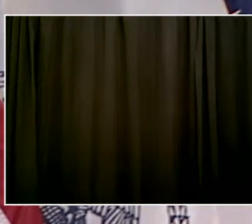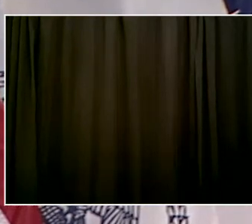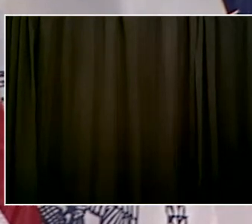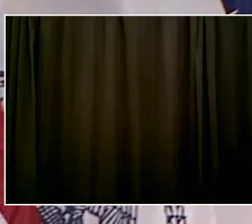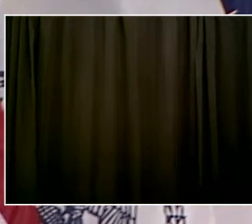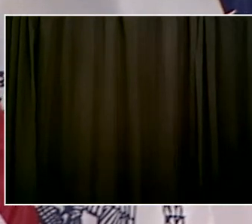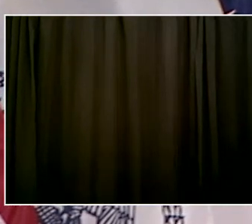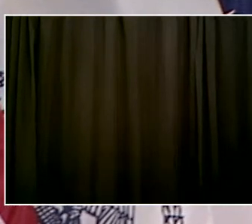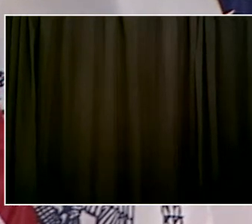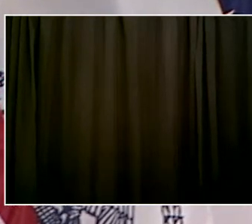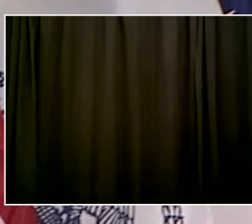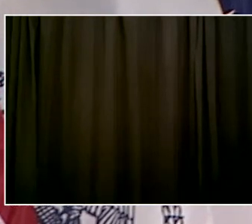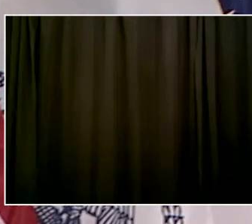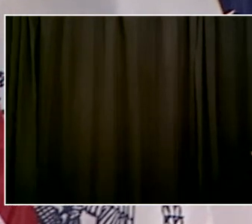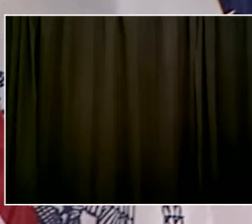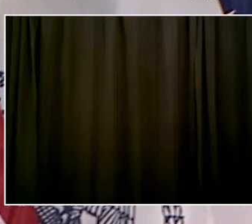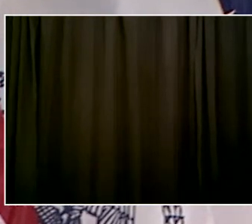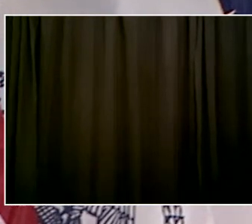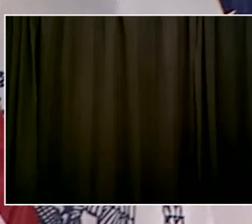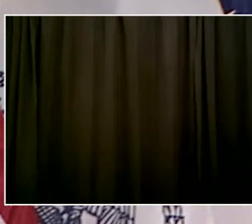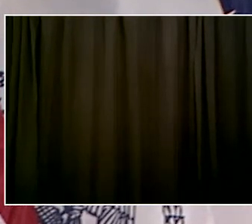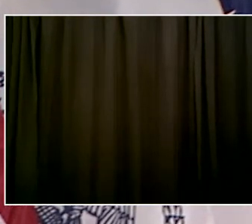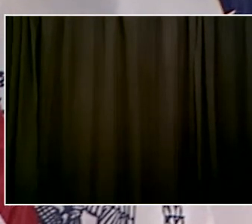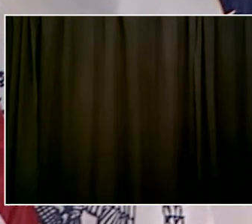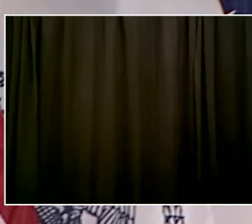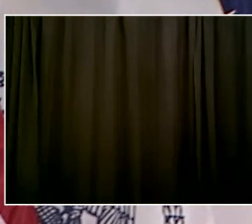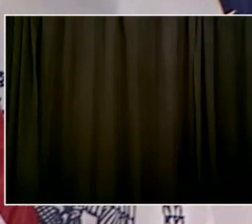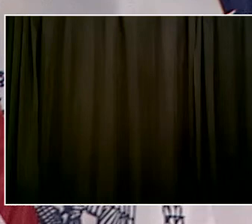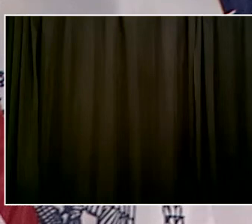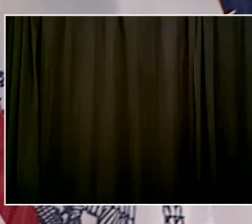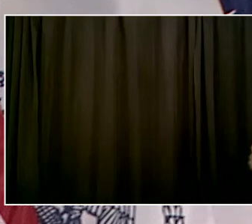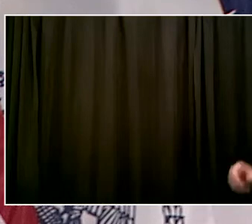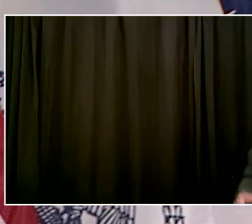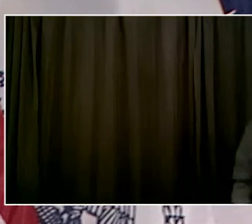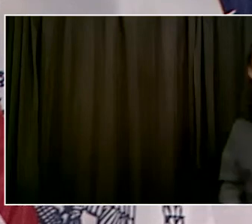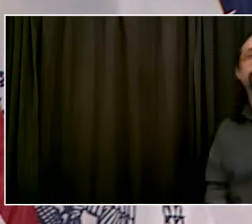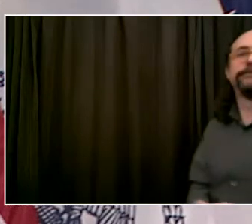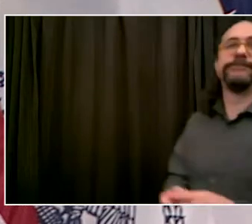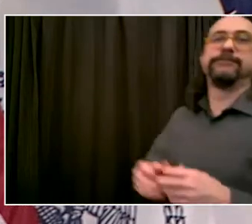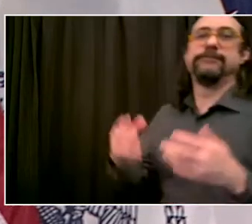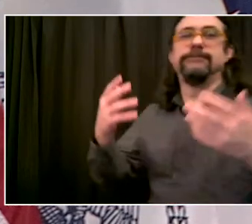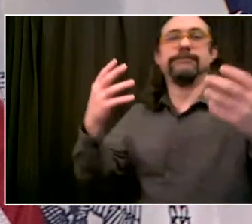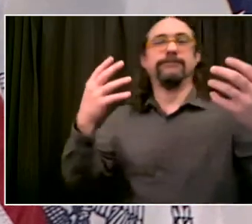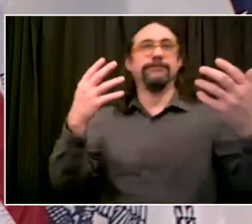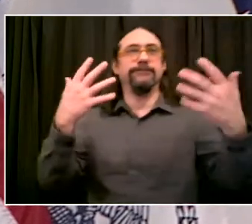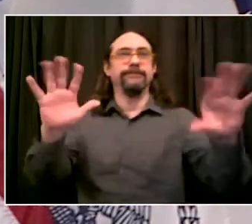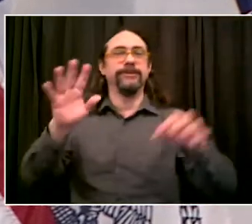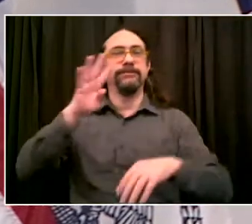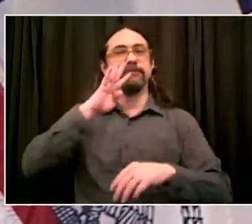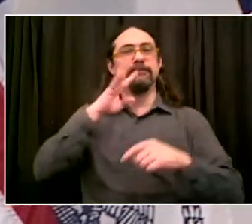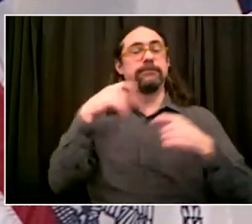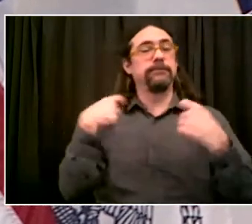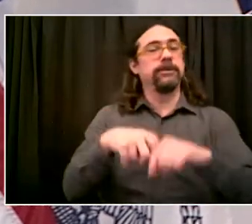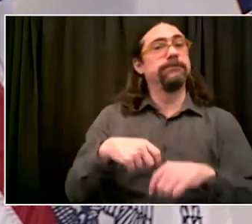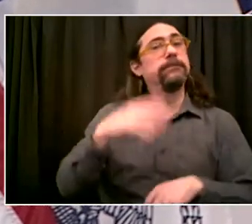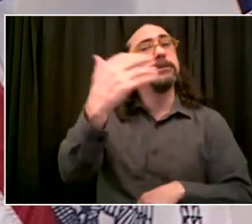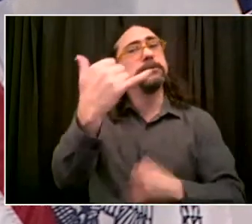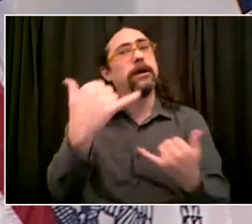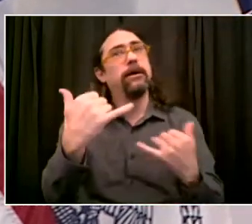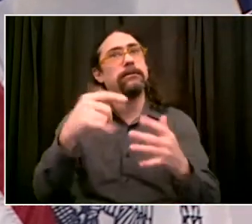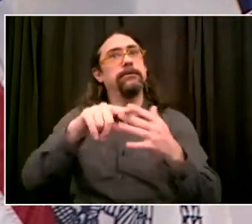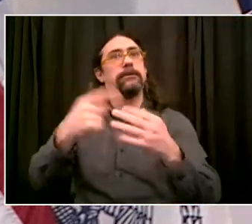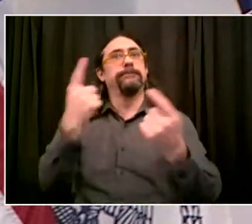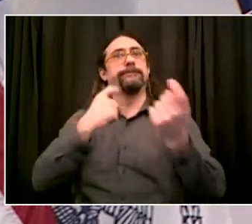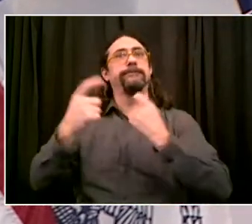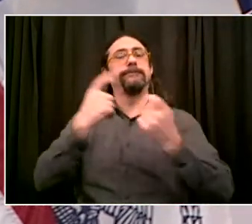ello. With that, let's turn to our colleagues in the media, and please let me know the name and outlet of